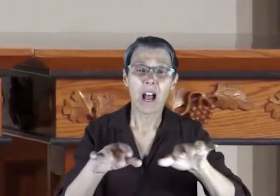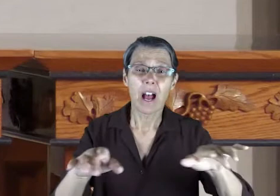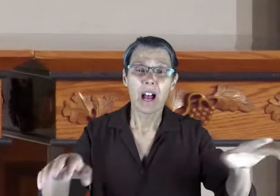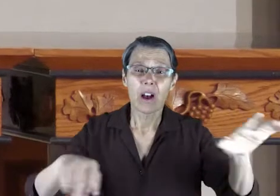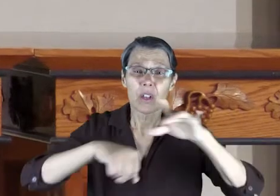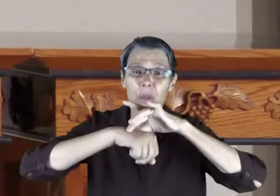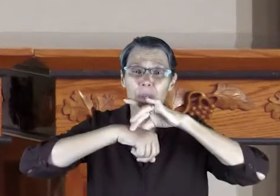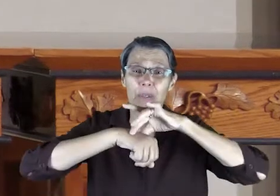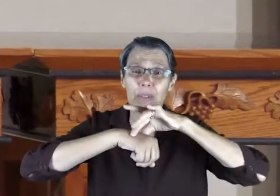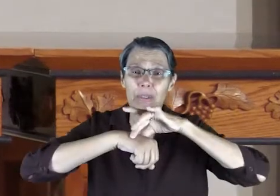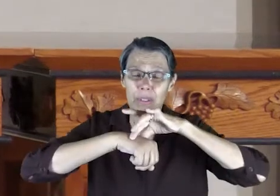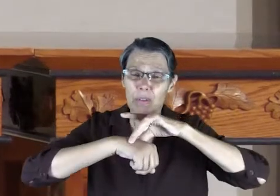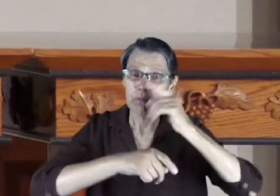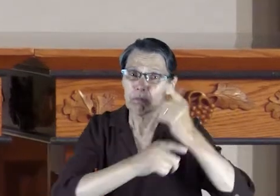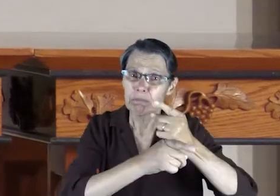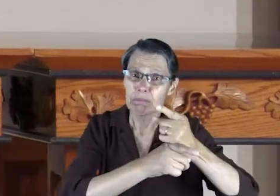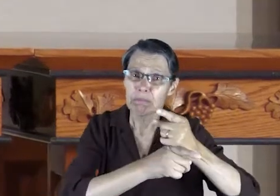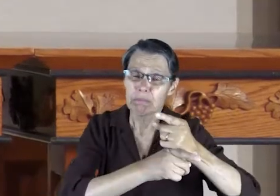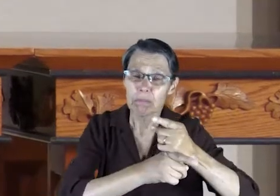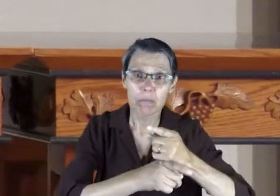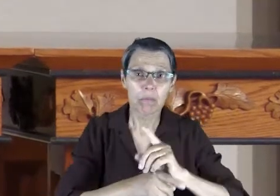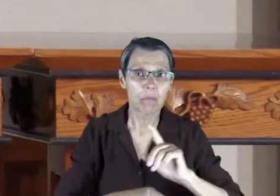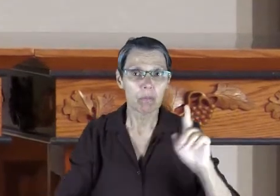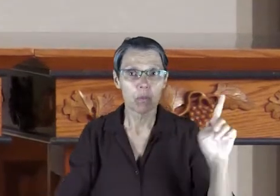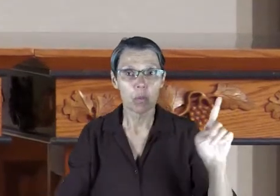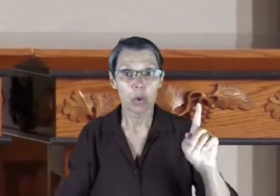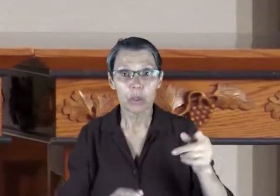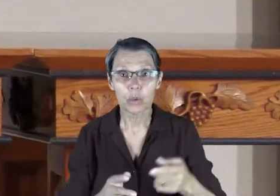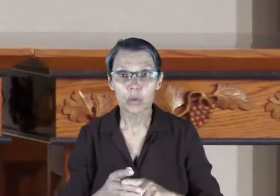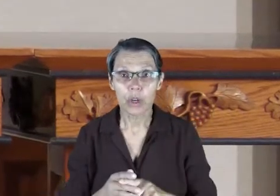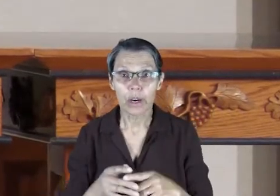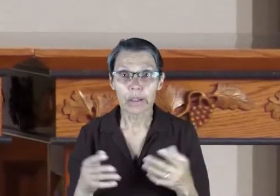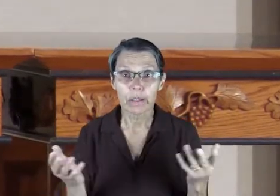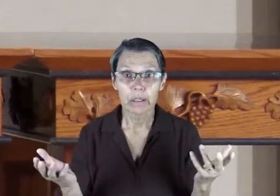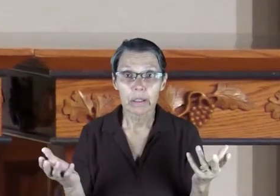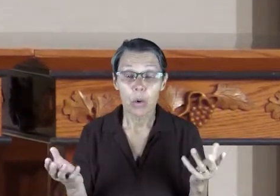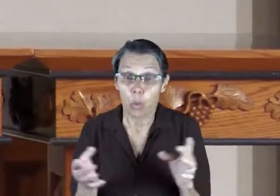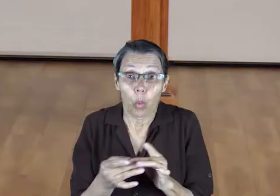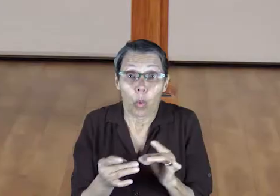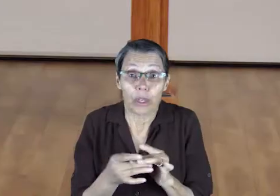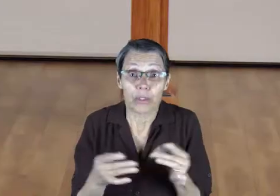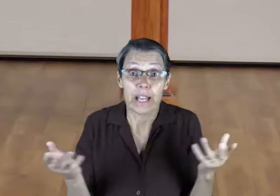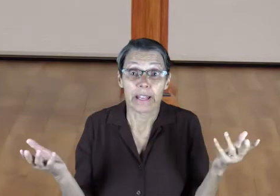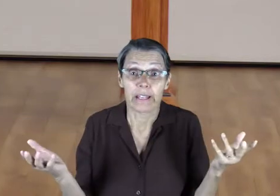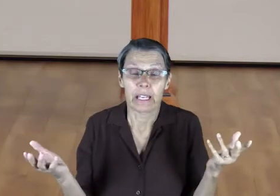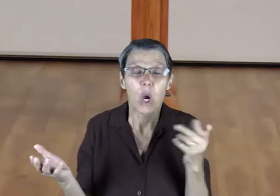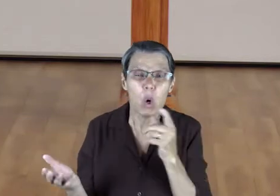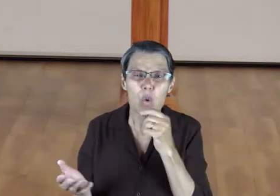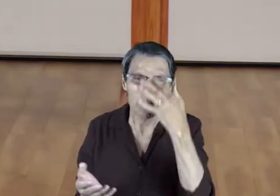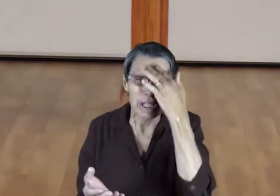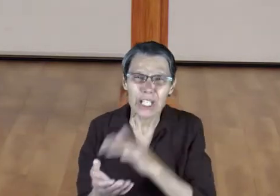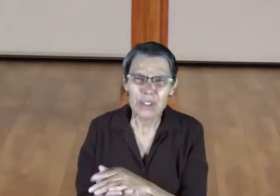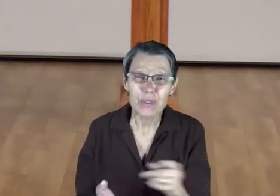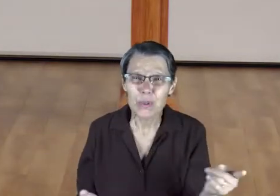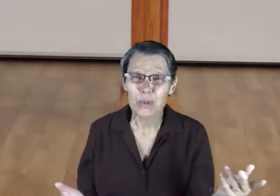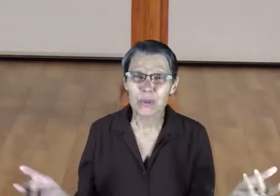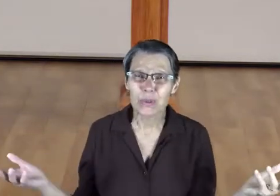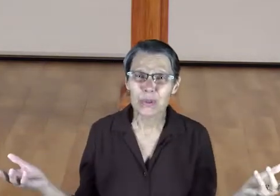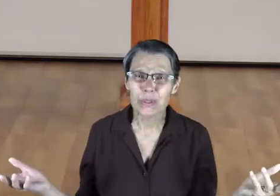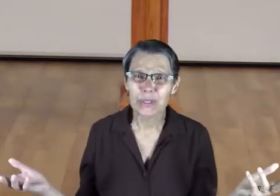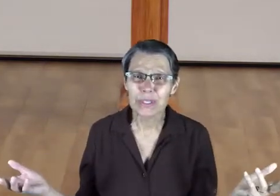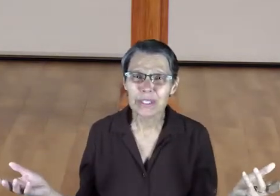start? And what do you say? And who will believe you? So it's just